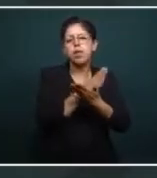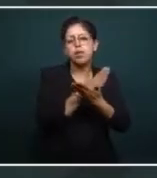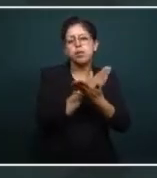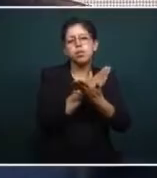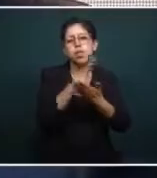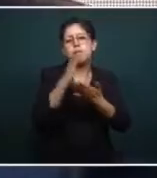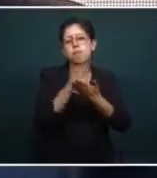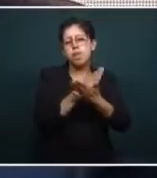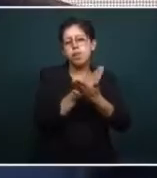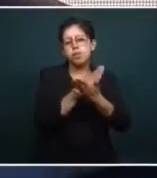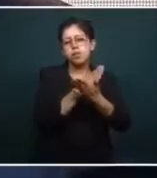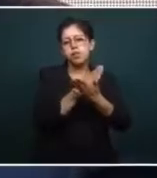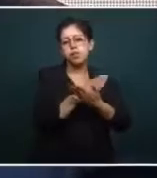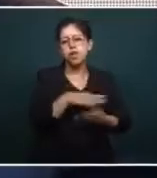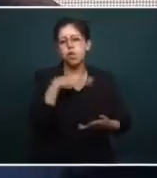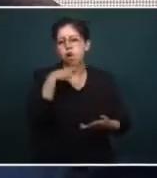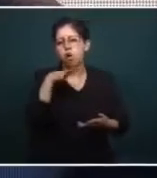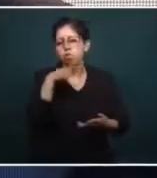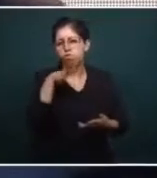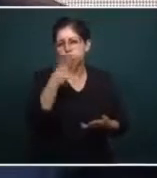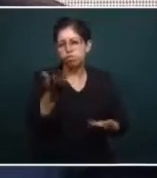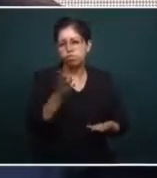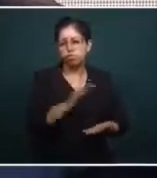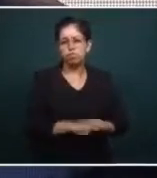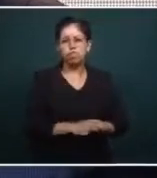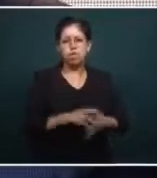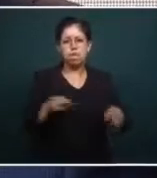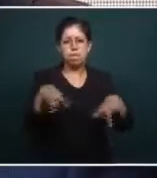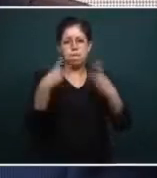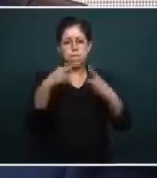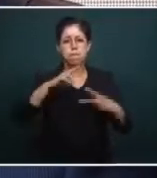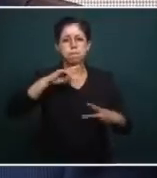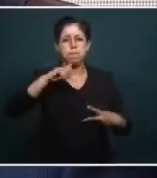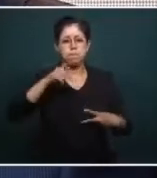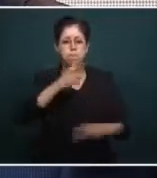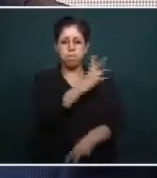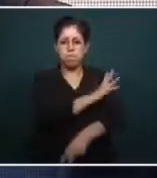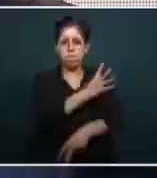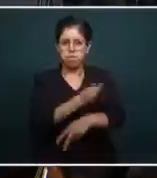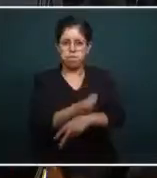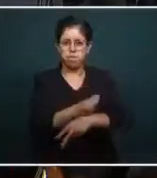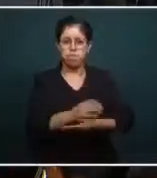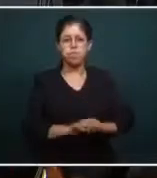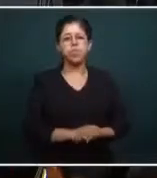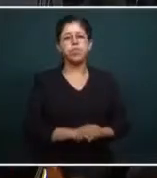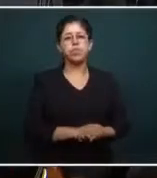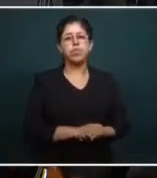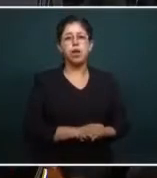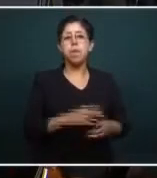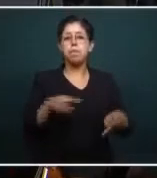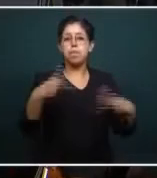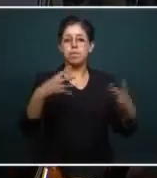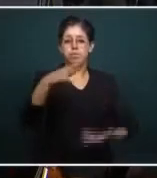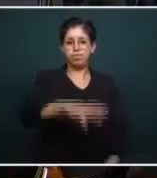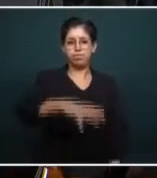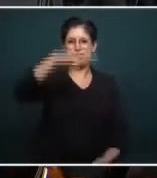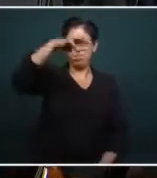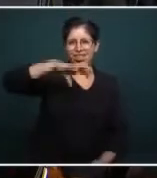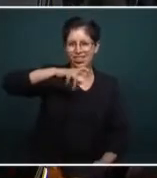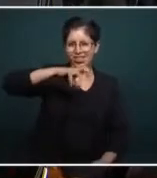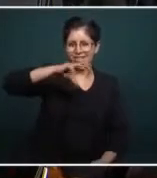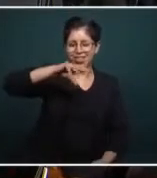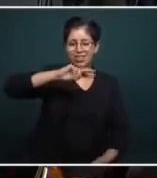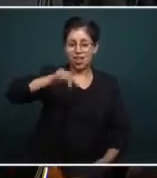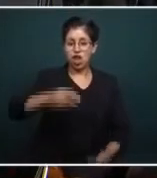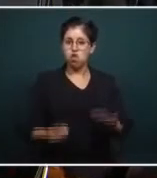that estado que se the sacaron de sus tanks. bodegas los expendedores, Yes, so los they had a cilindros bunch of them nuevos, that were y los damaged estamos and they were viendo ya dangerous. So repasados now al